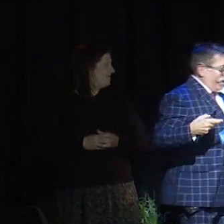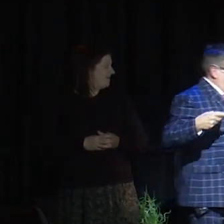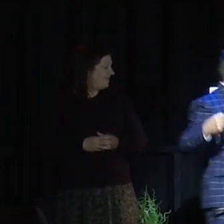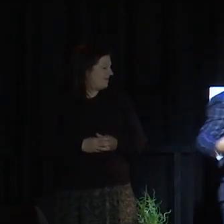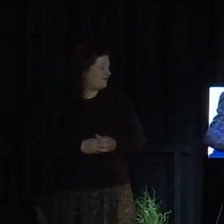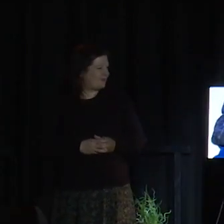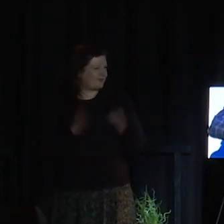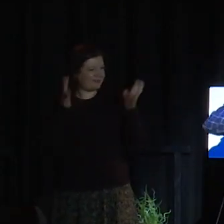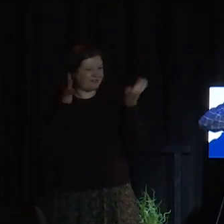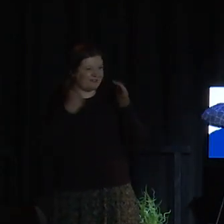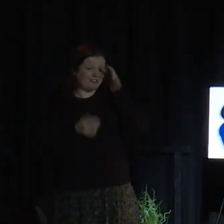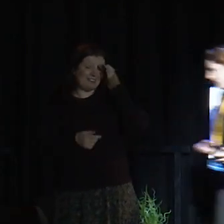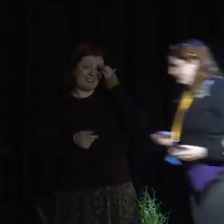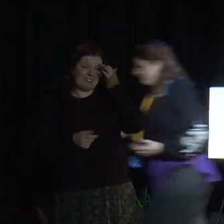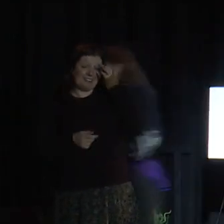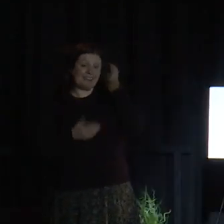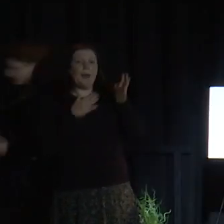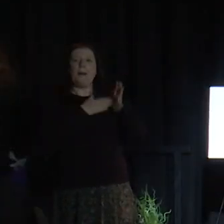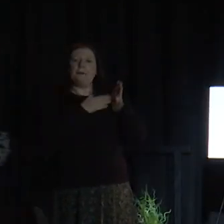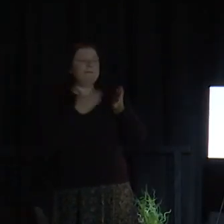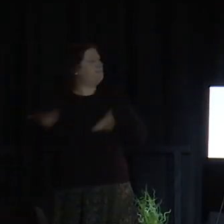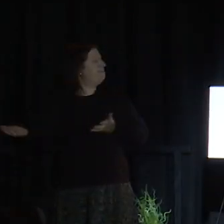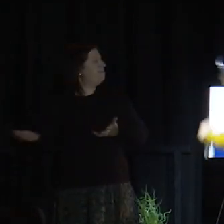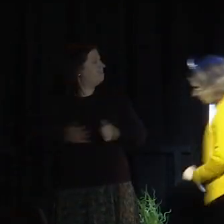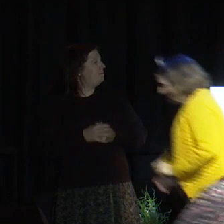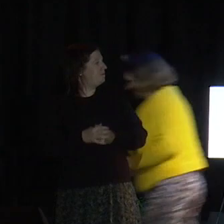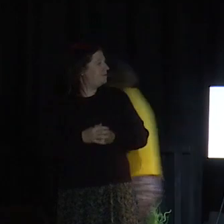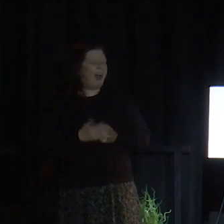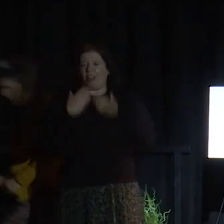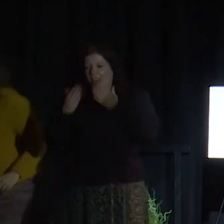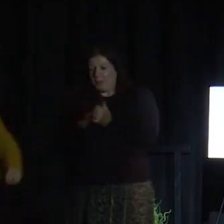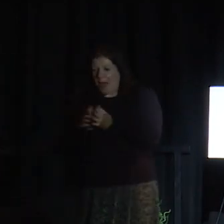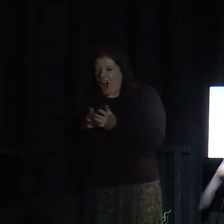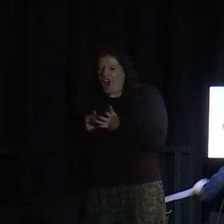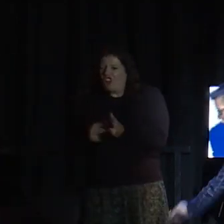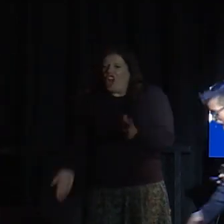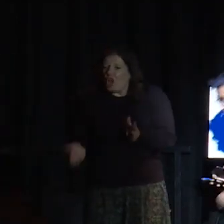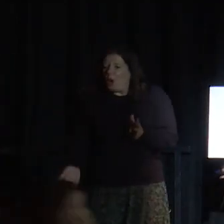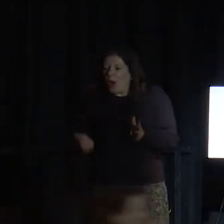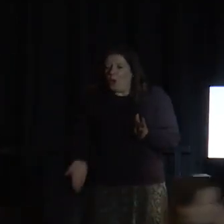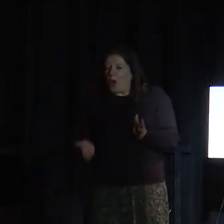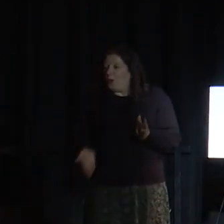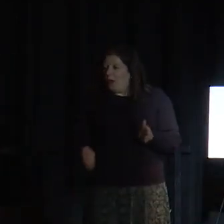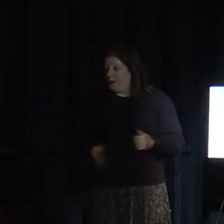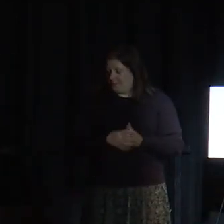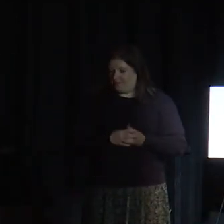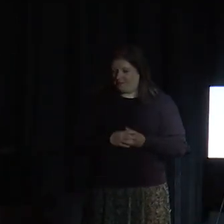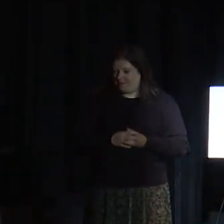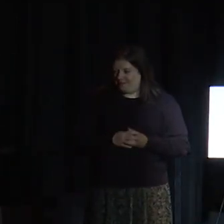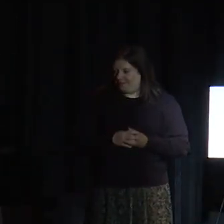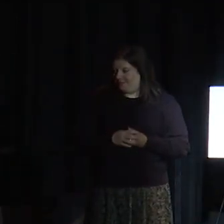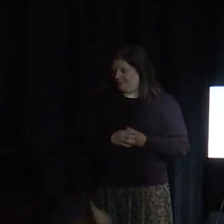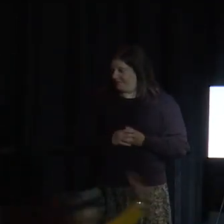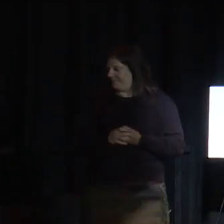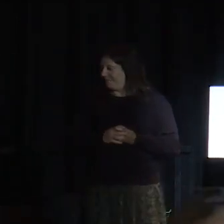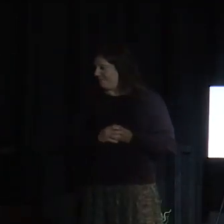in there. Thank you. Thank you very much. Ascension Dancers, we're having you. Looking good, Marion. Off you go. Be a mum. Excellent. Lovely. Ascension, here we